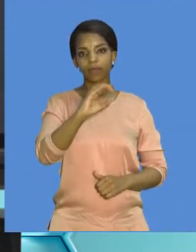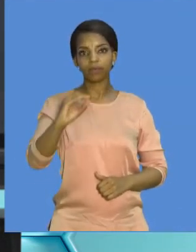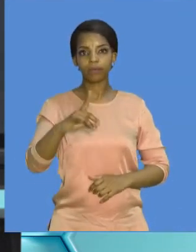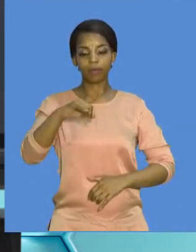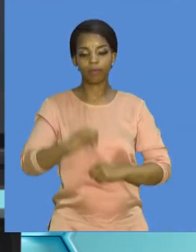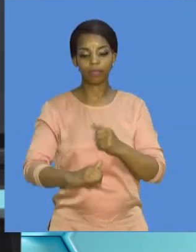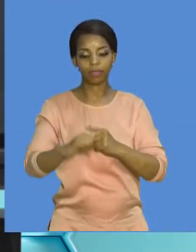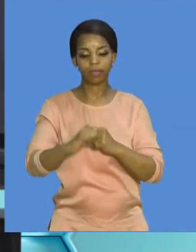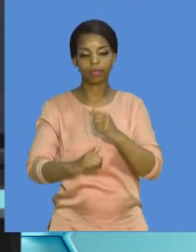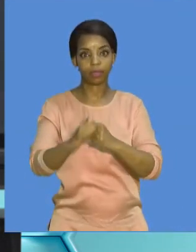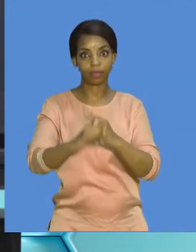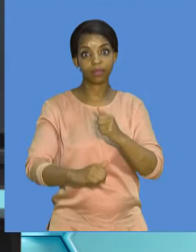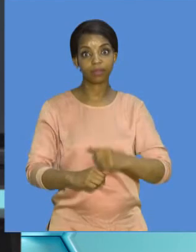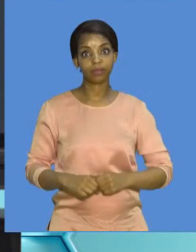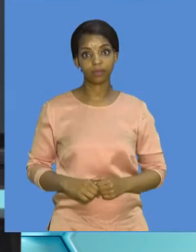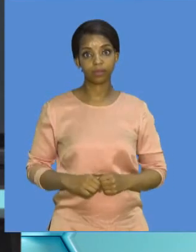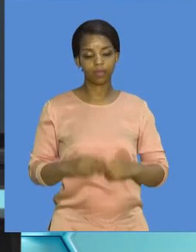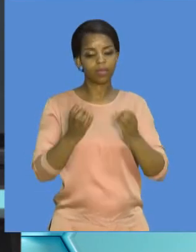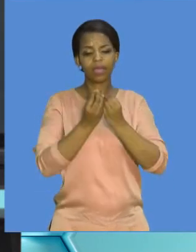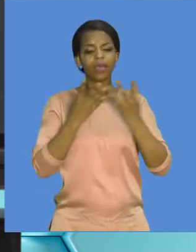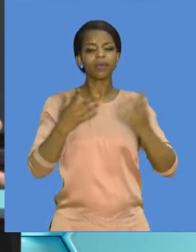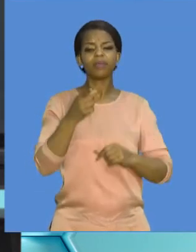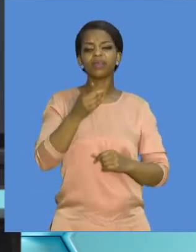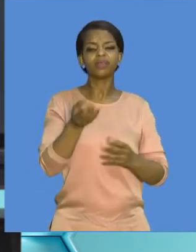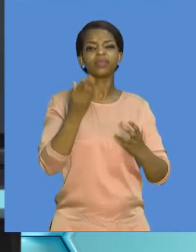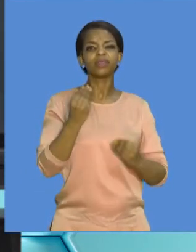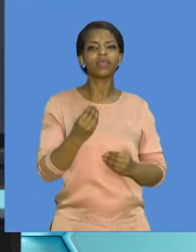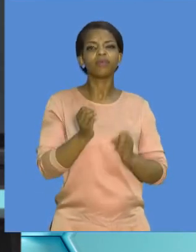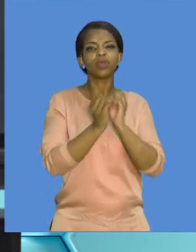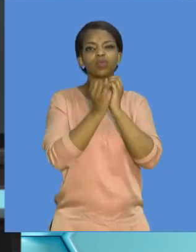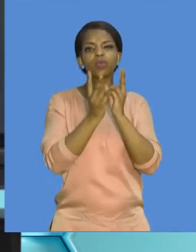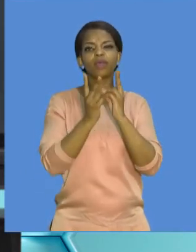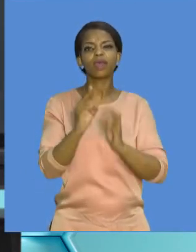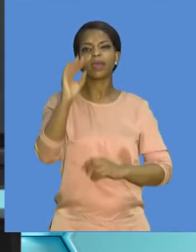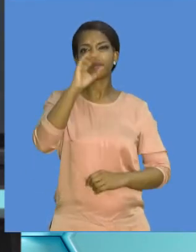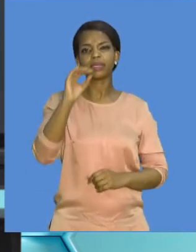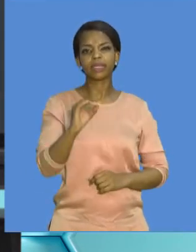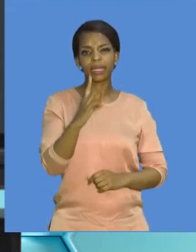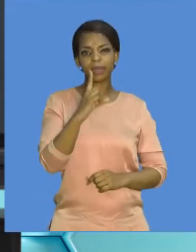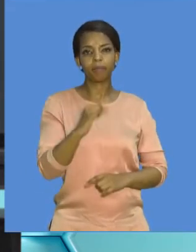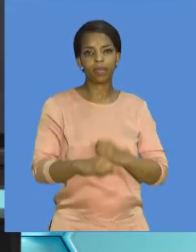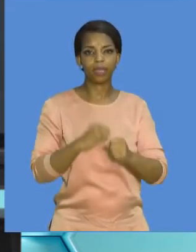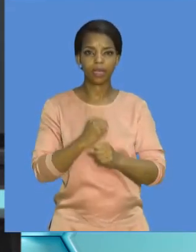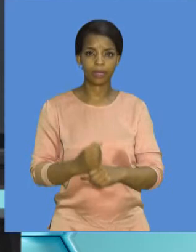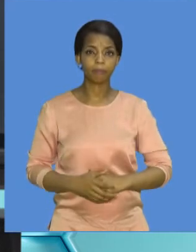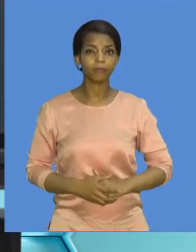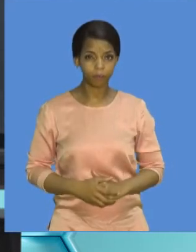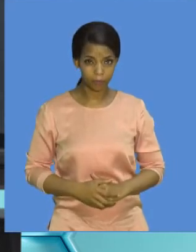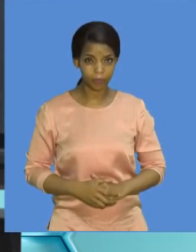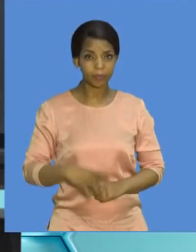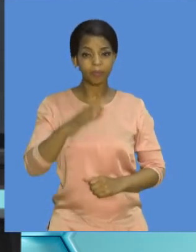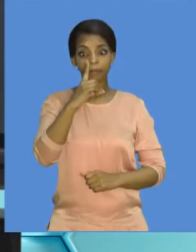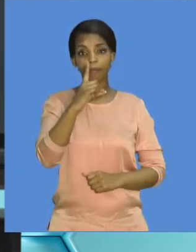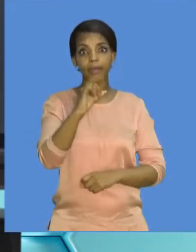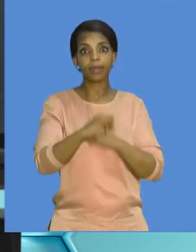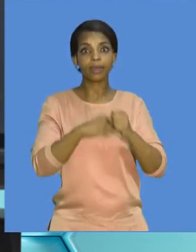How much you get as the interest rate, let's say, is 12% per annum. Per annum would mean we're talking about at